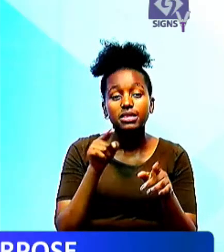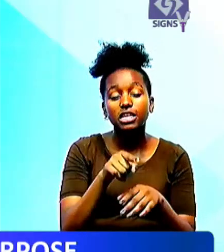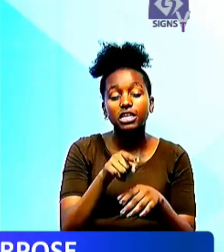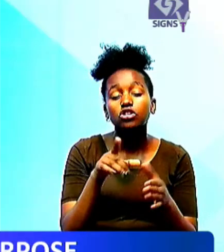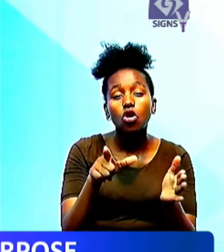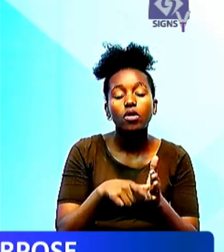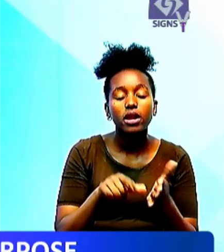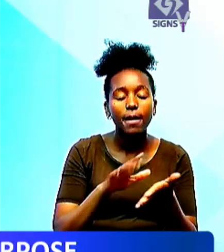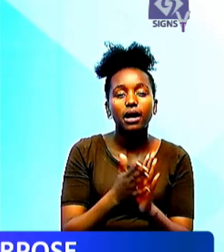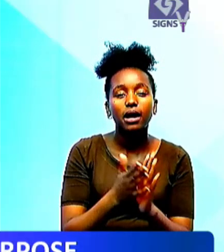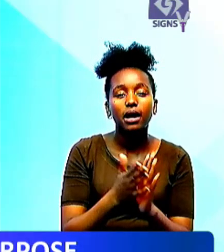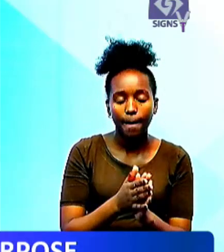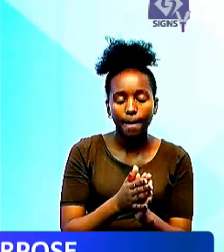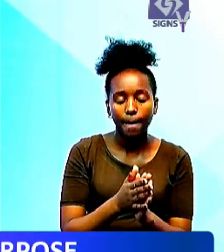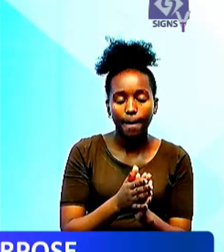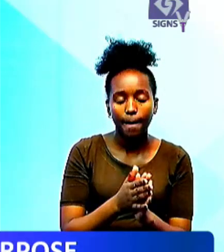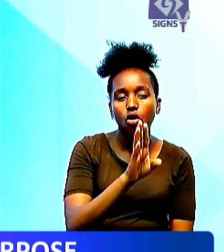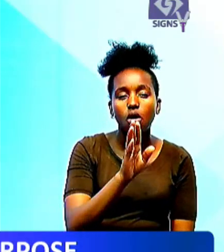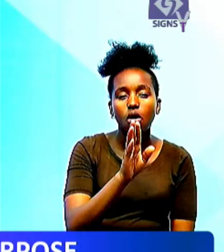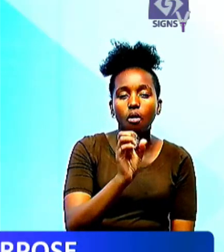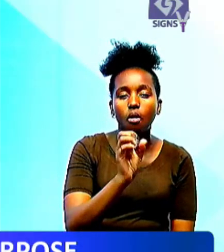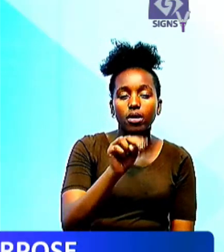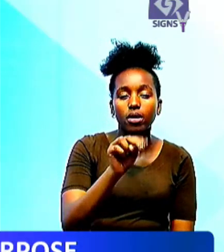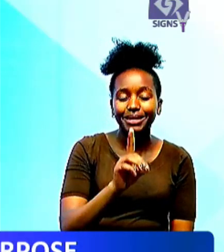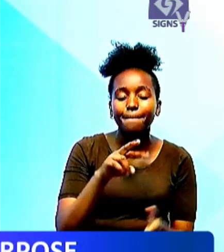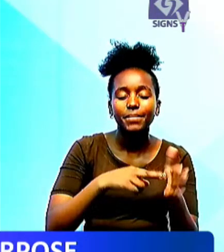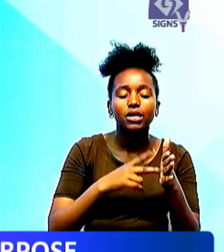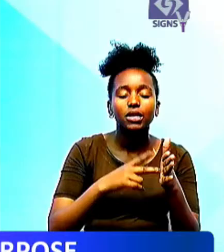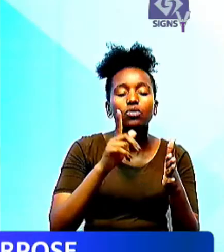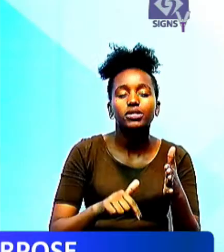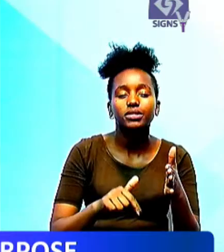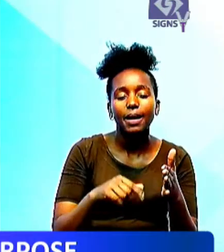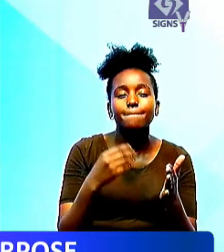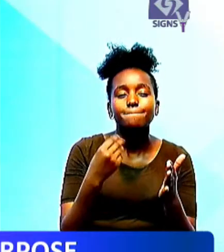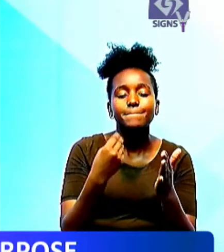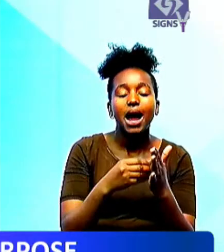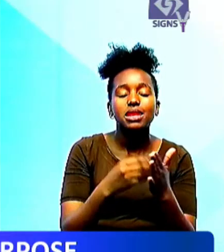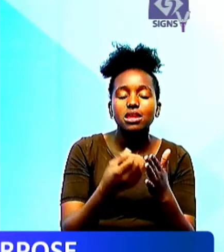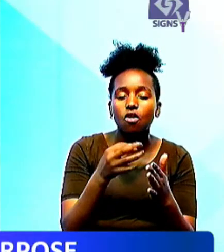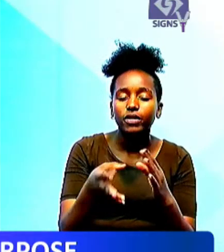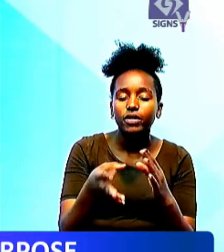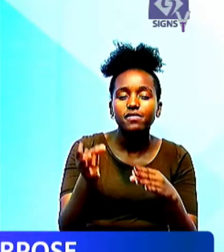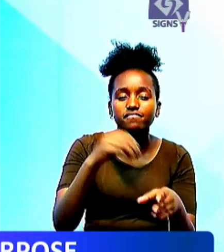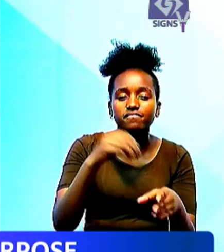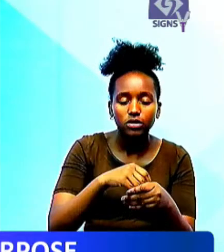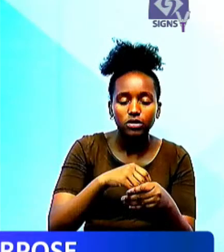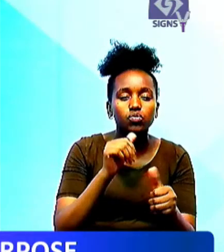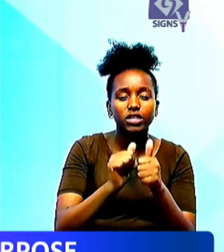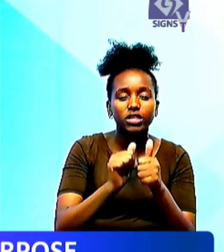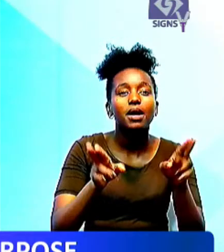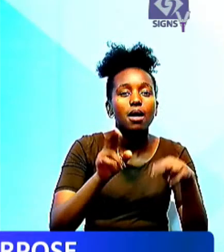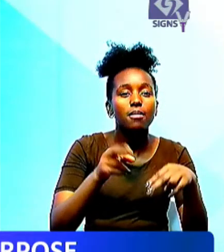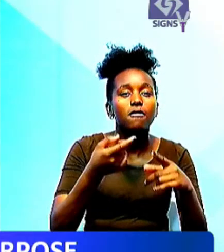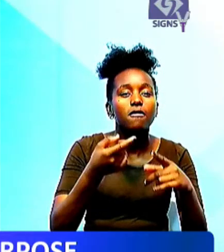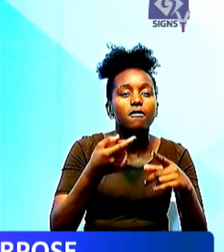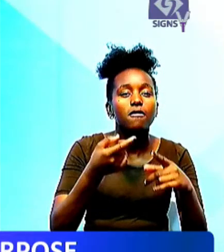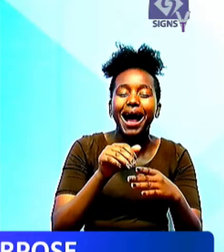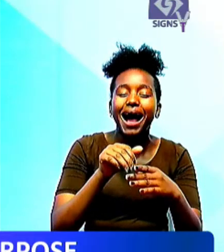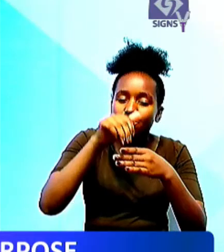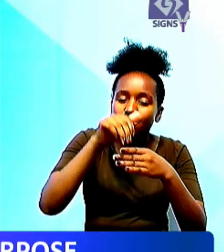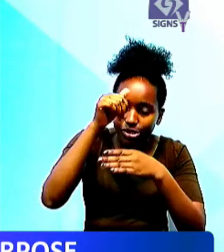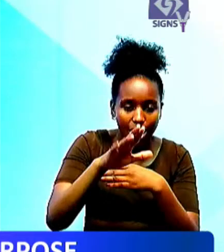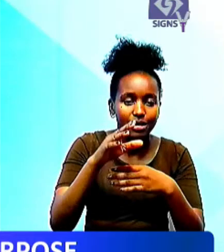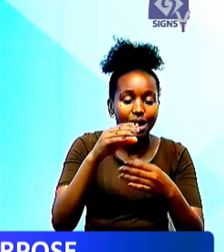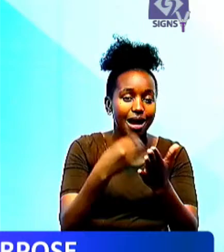Eurobond. It's just a bond issued in a foreign country, denominated with the a foreign currency of that